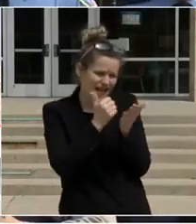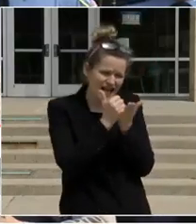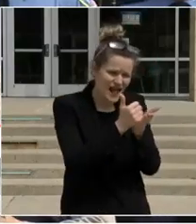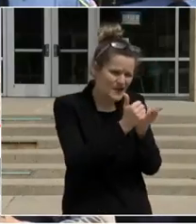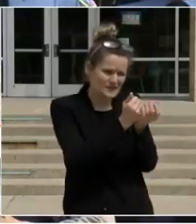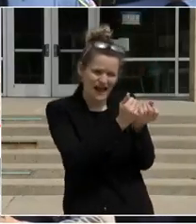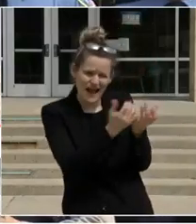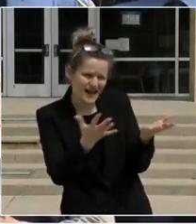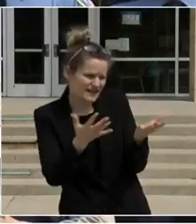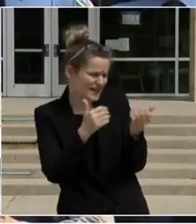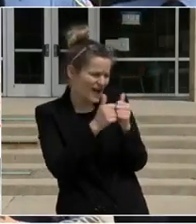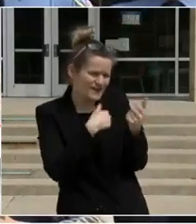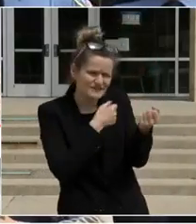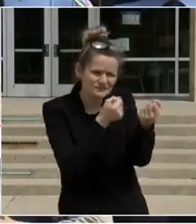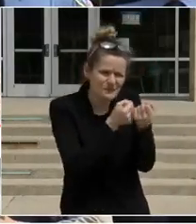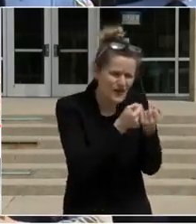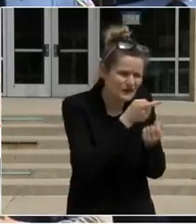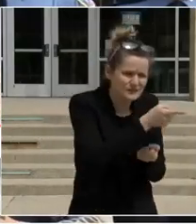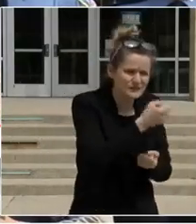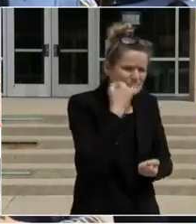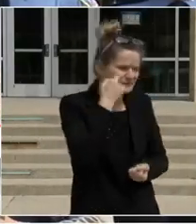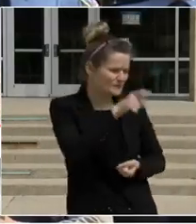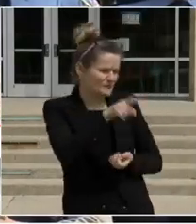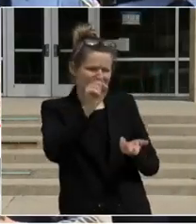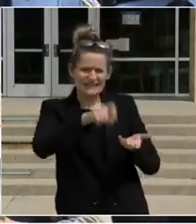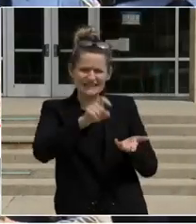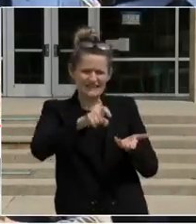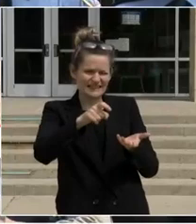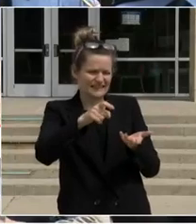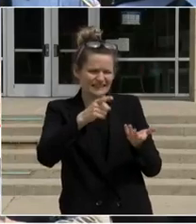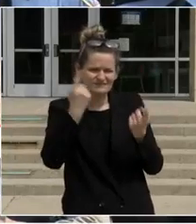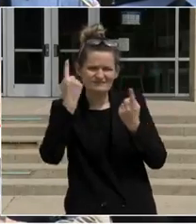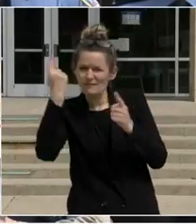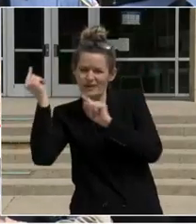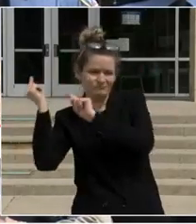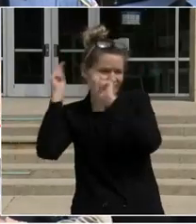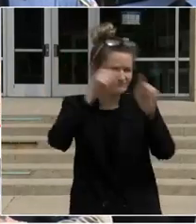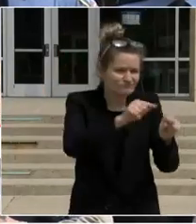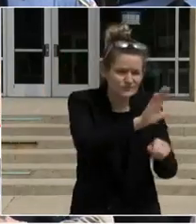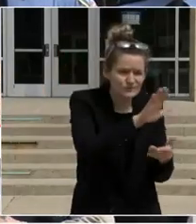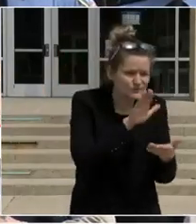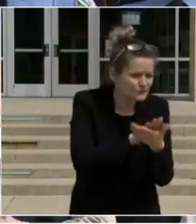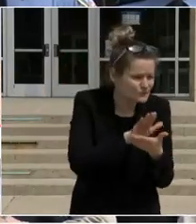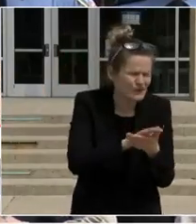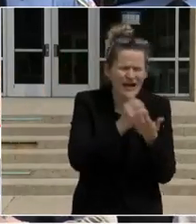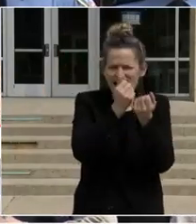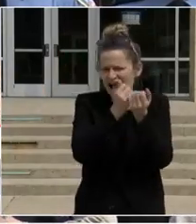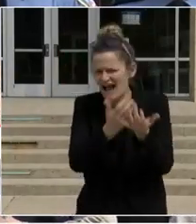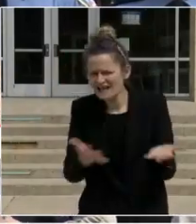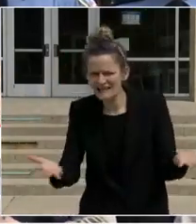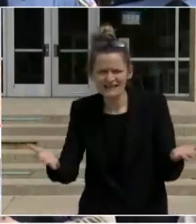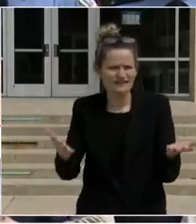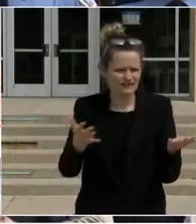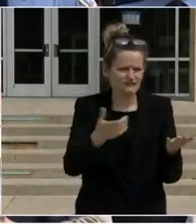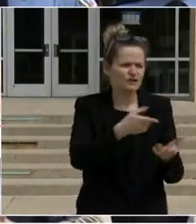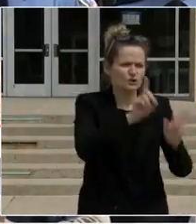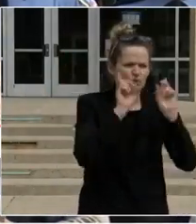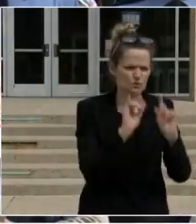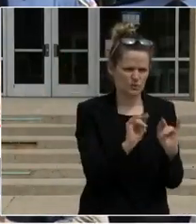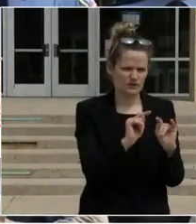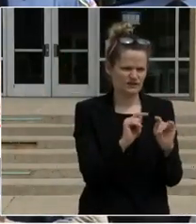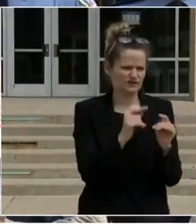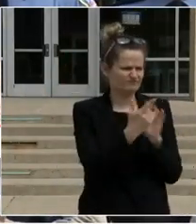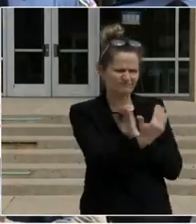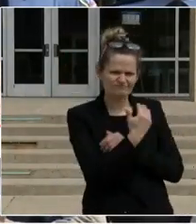to the schools for a special session or whatever it is that we can do to assist, we will do that. And that goes for any school, any public high school,